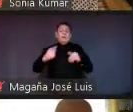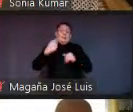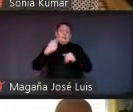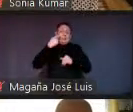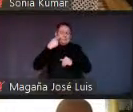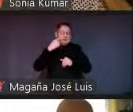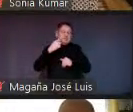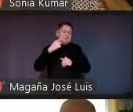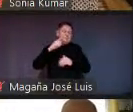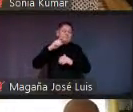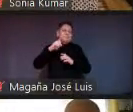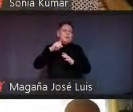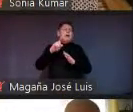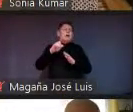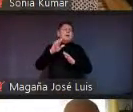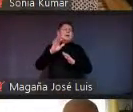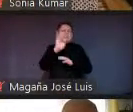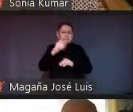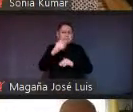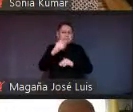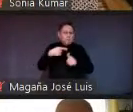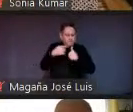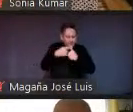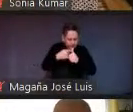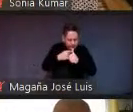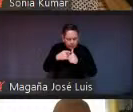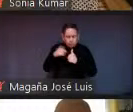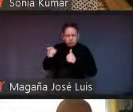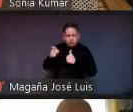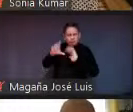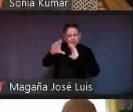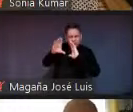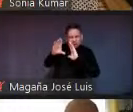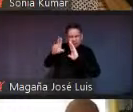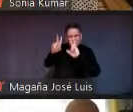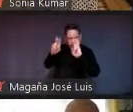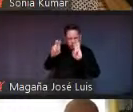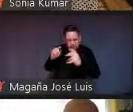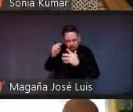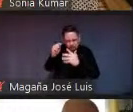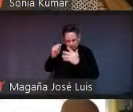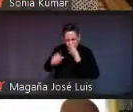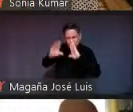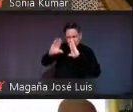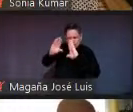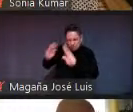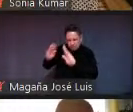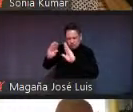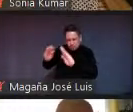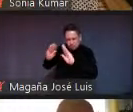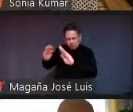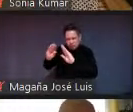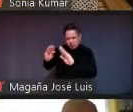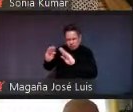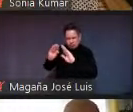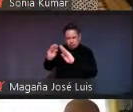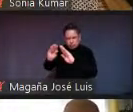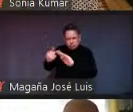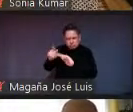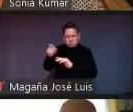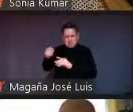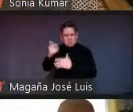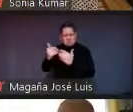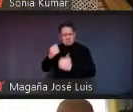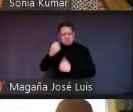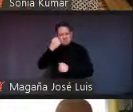box exercises that the students need to jump through? And how can we balance this with the art of medicine? And what I mean by that is really